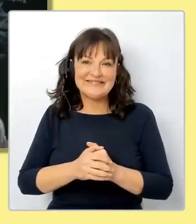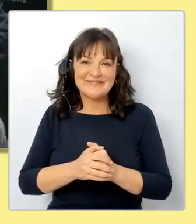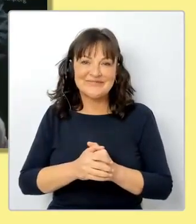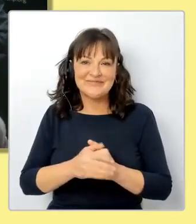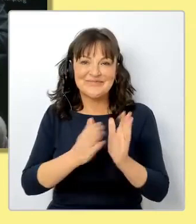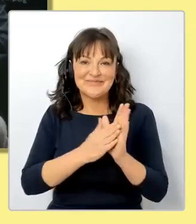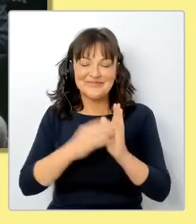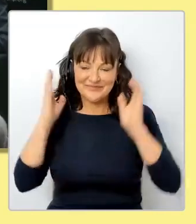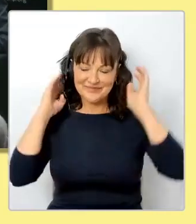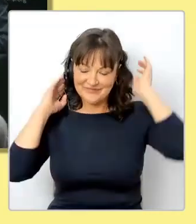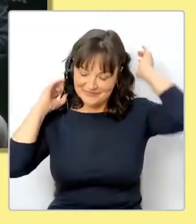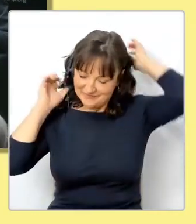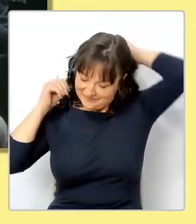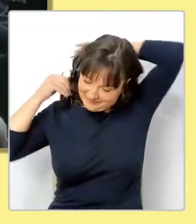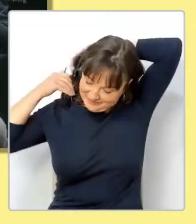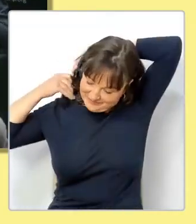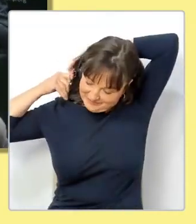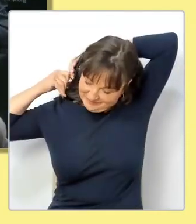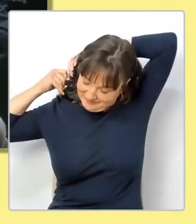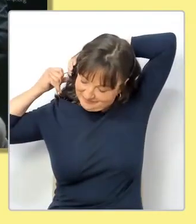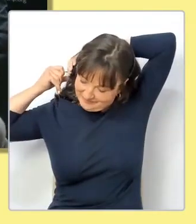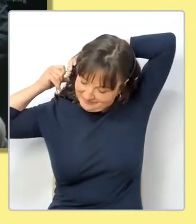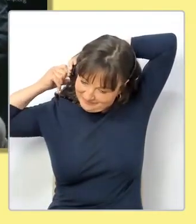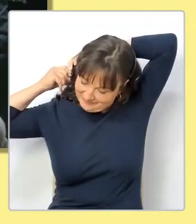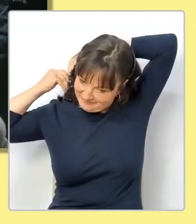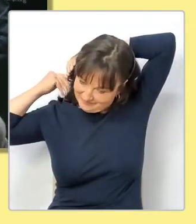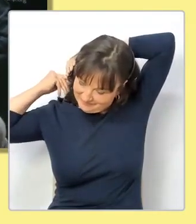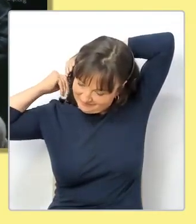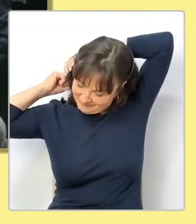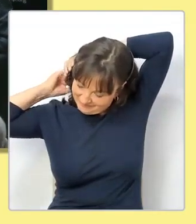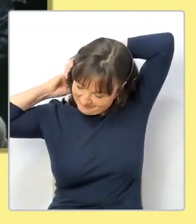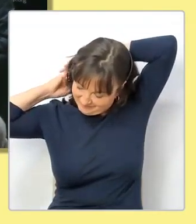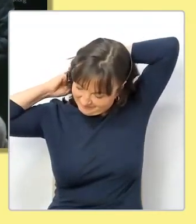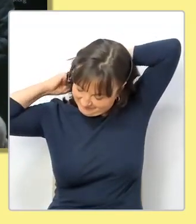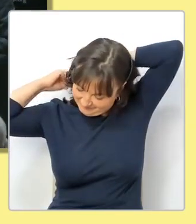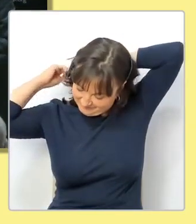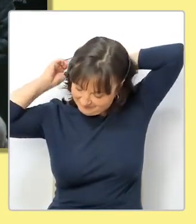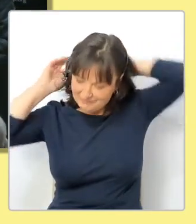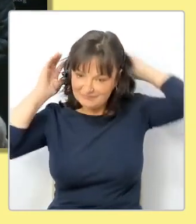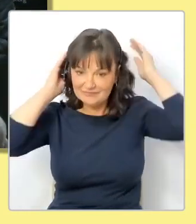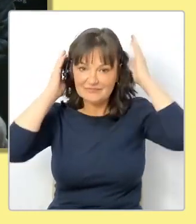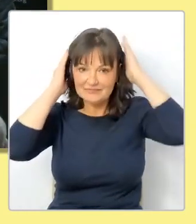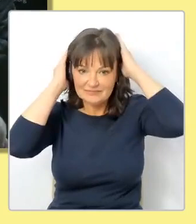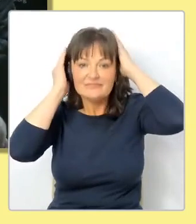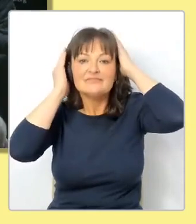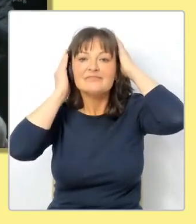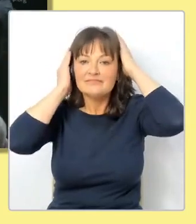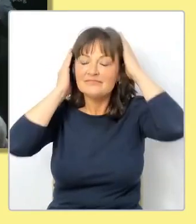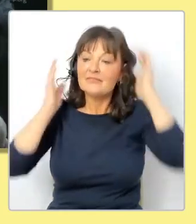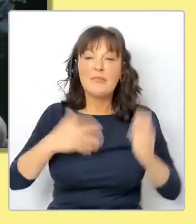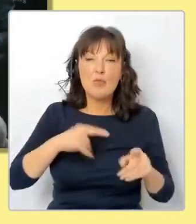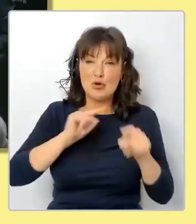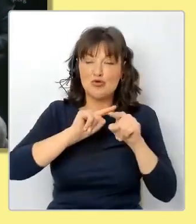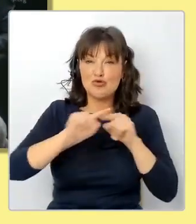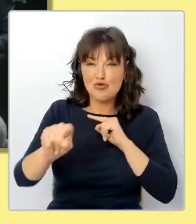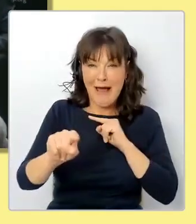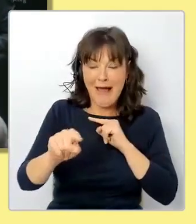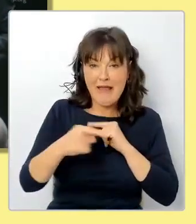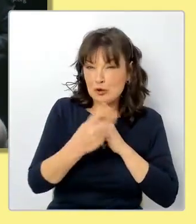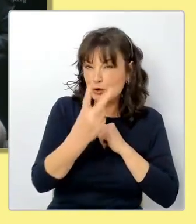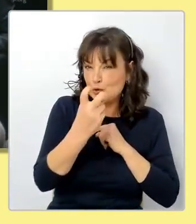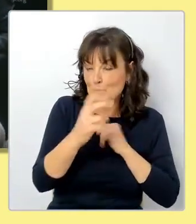Thank you. I still hope to get two questions in. I'm going to take that lady there, and then there'll be a final question from over